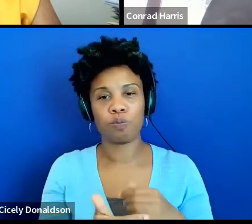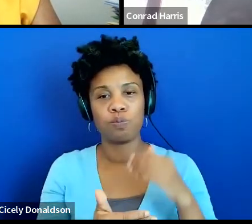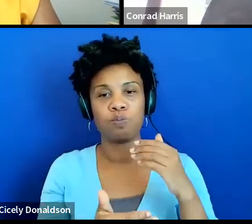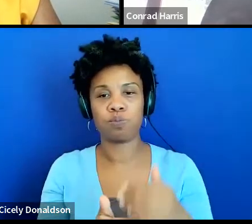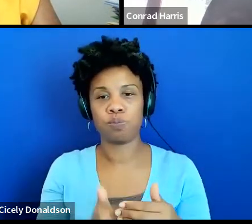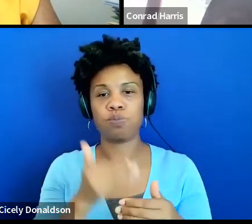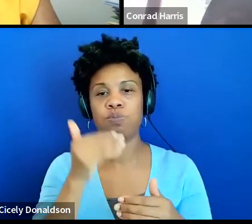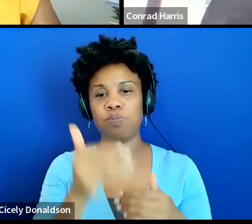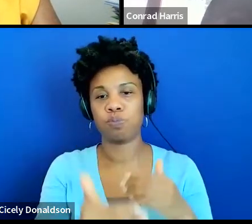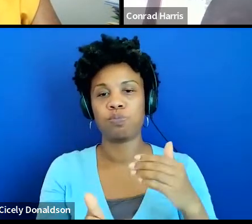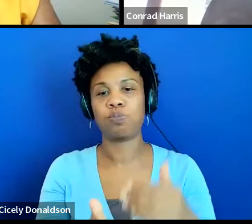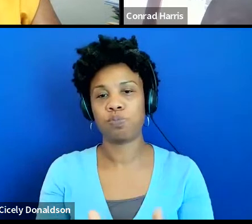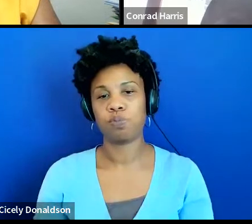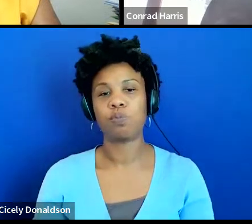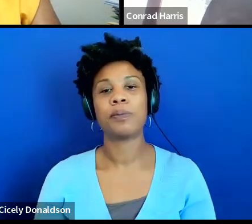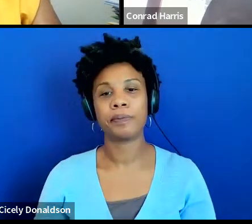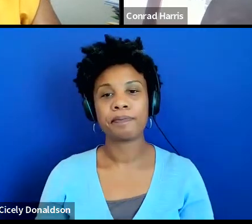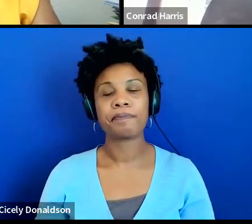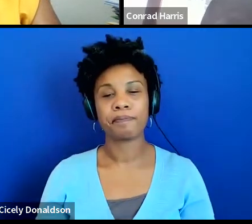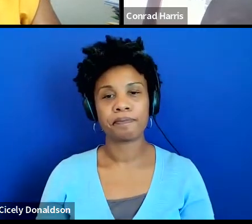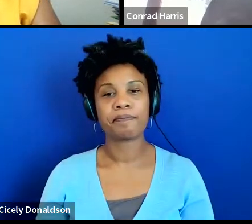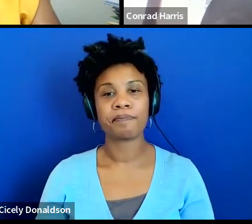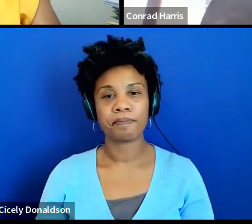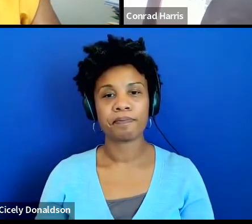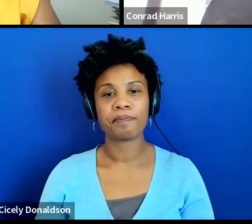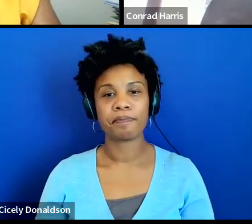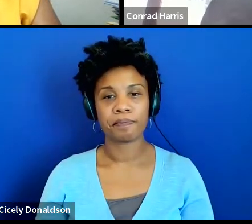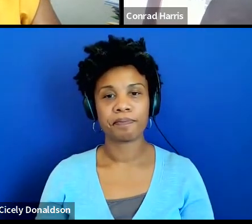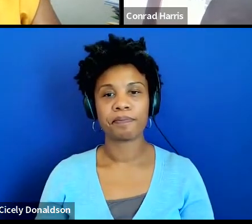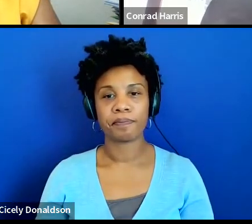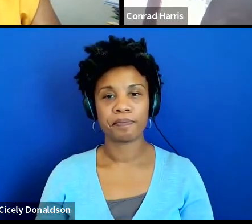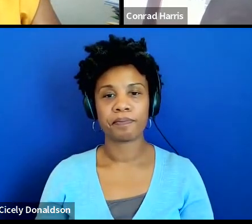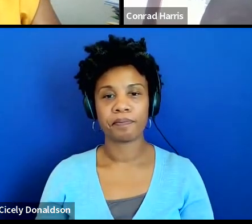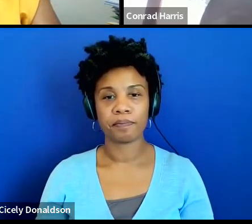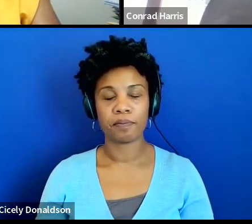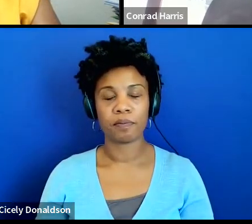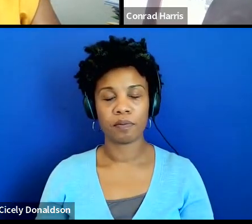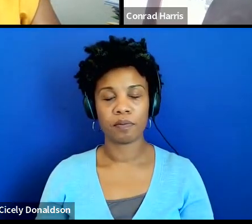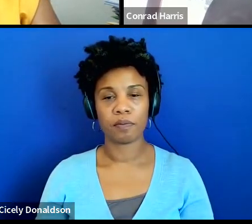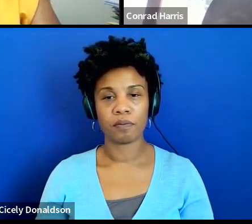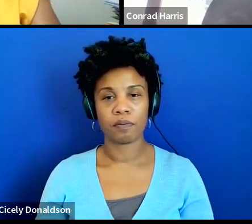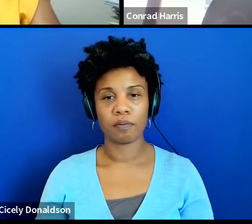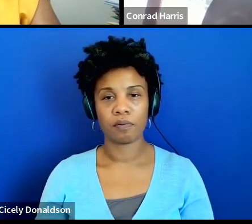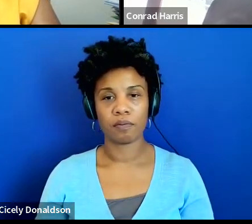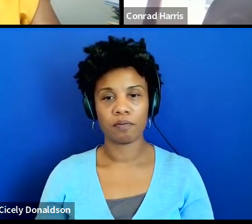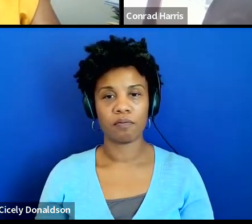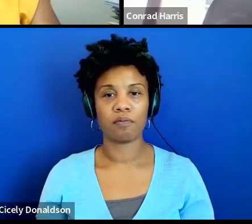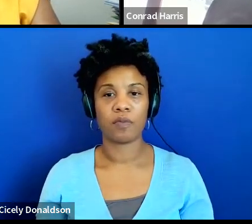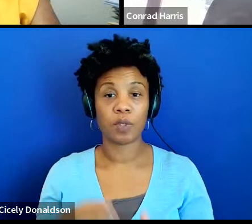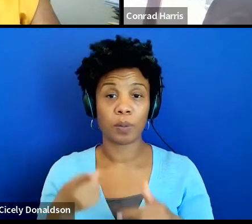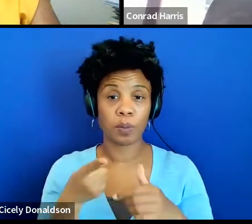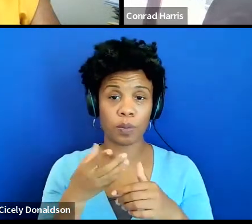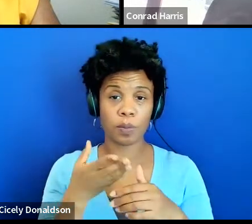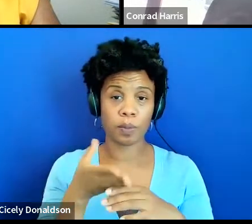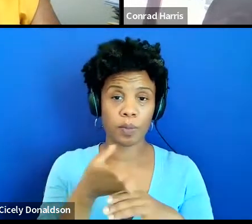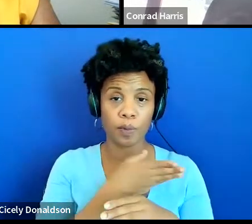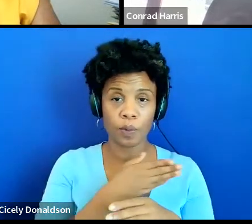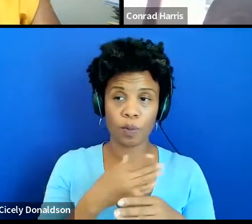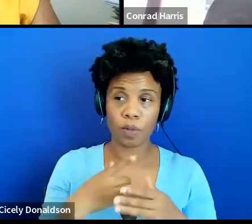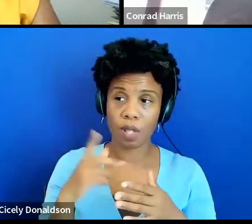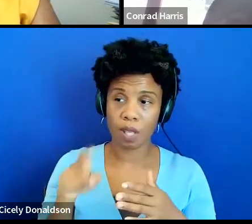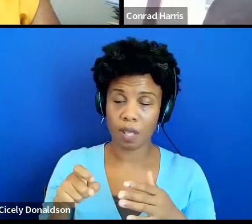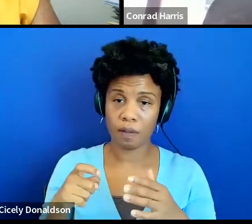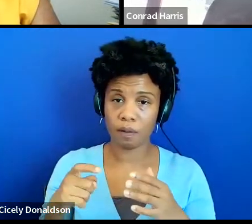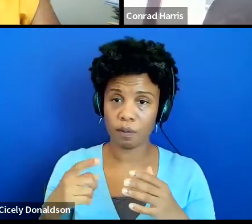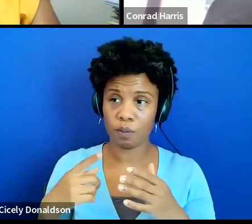the process requires some form of mediation, intervention, discussion, investigation